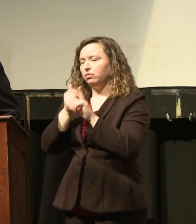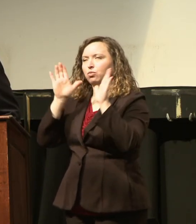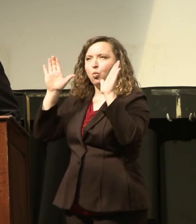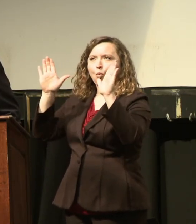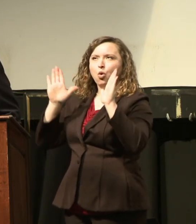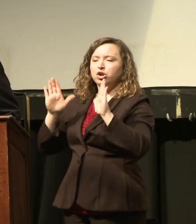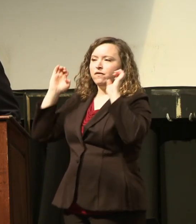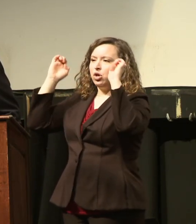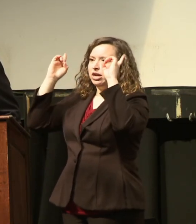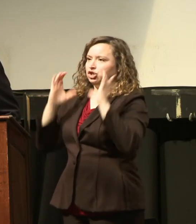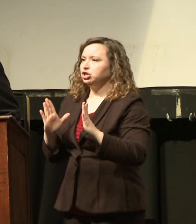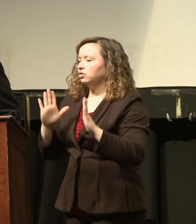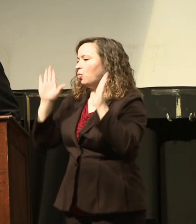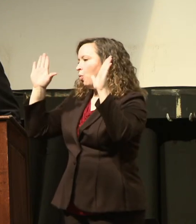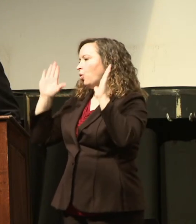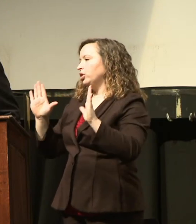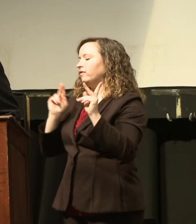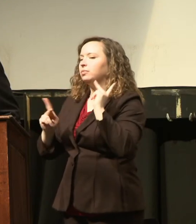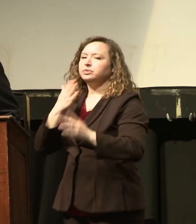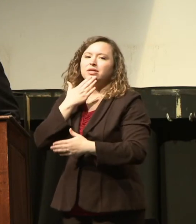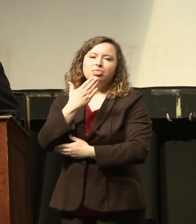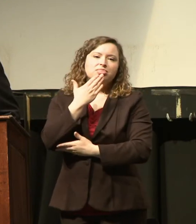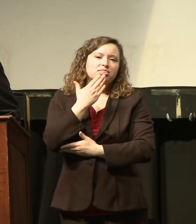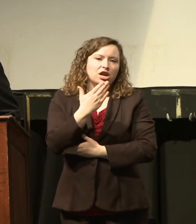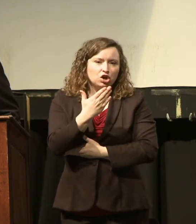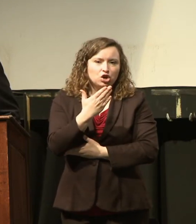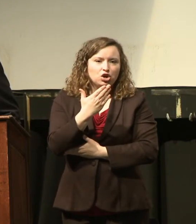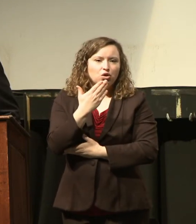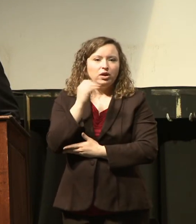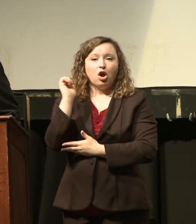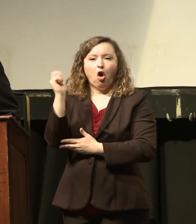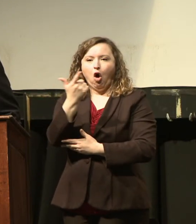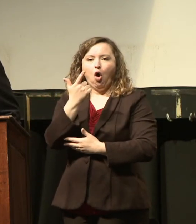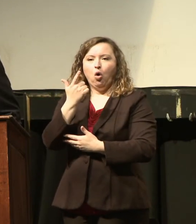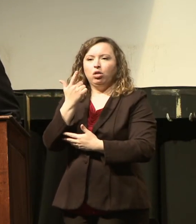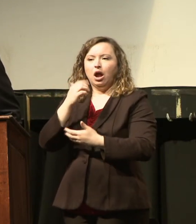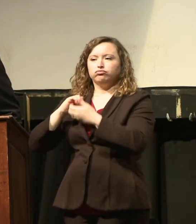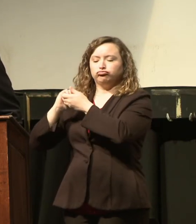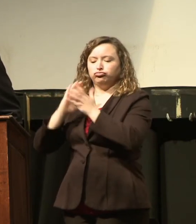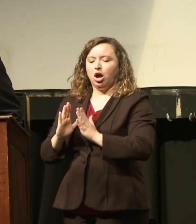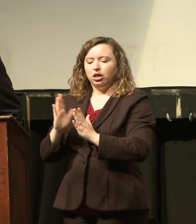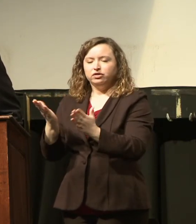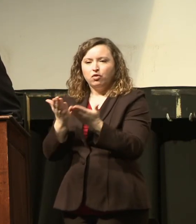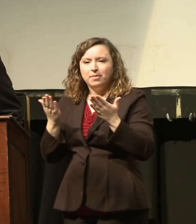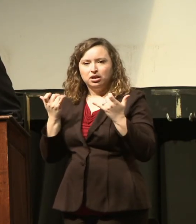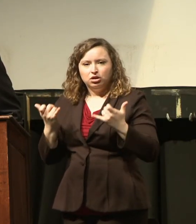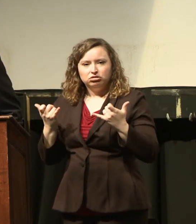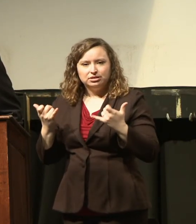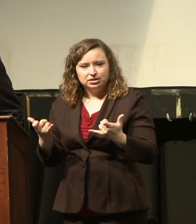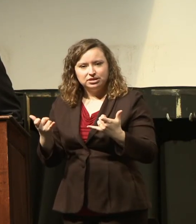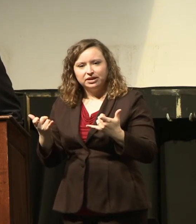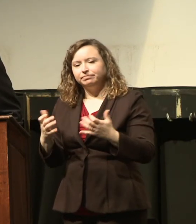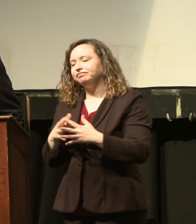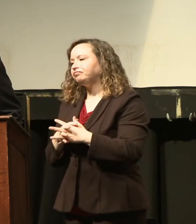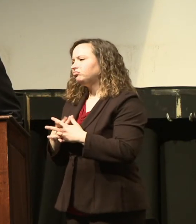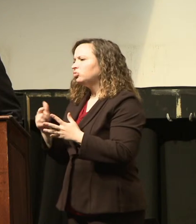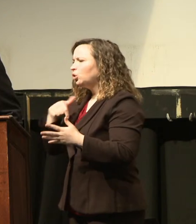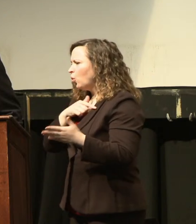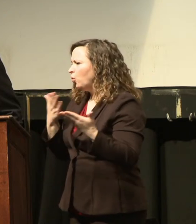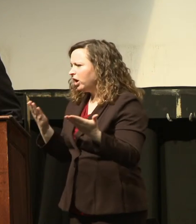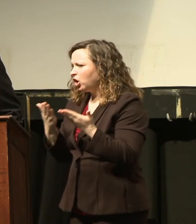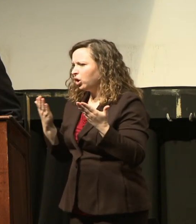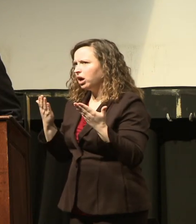educators and wonderful people. So, Dennis, thank you and all our colleagues for being here this morning. We are here for a